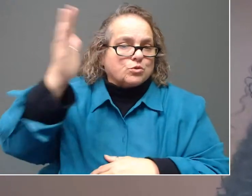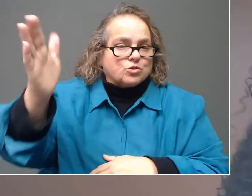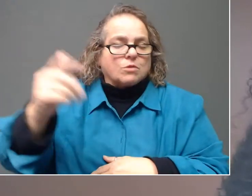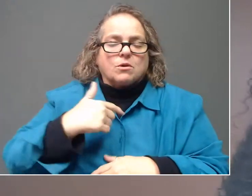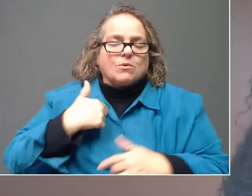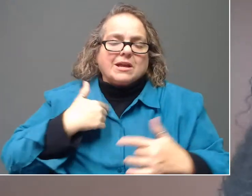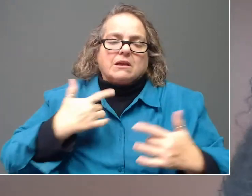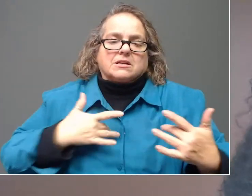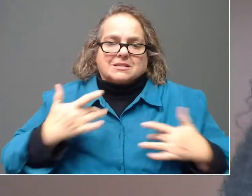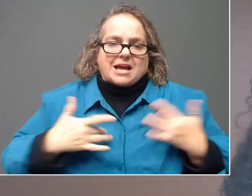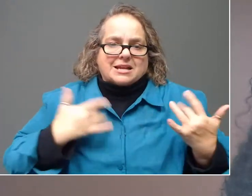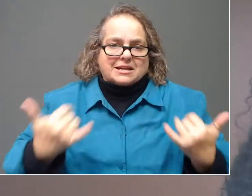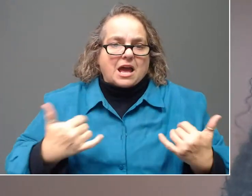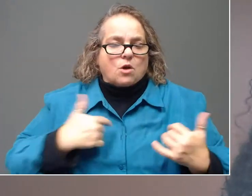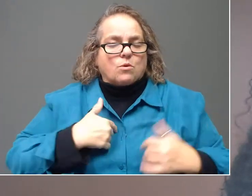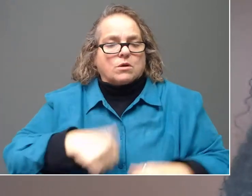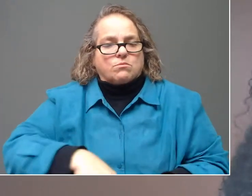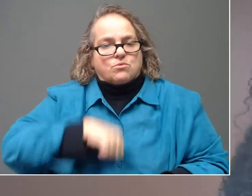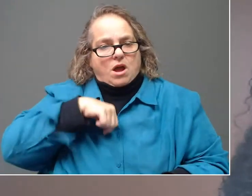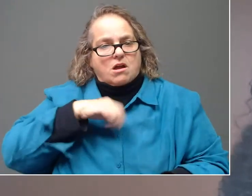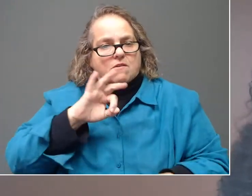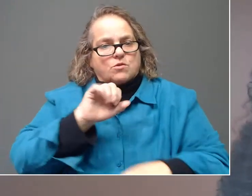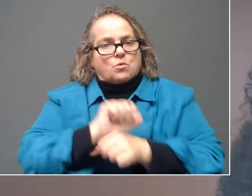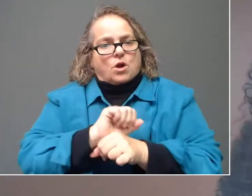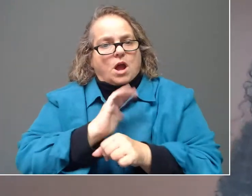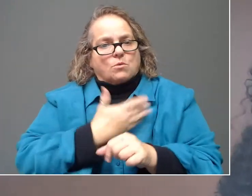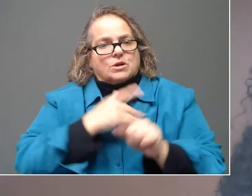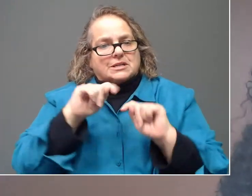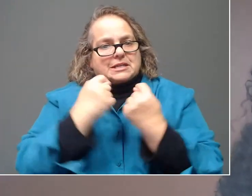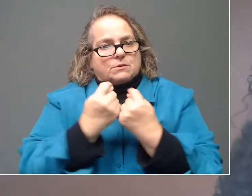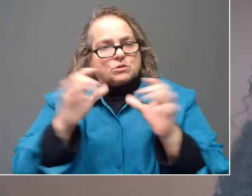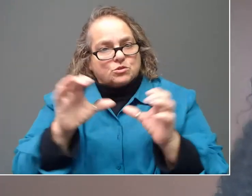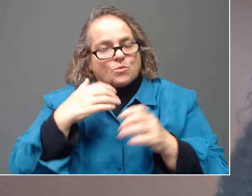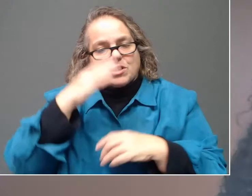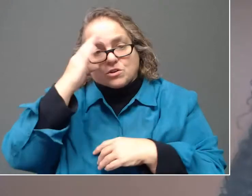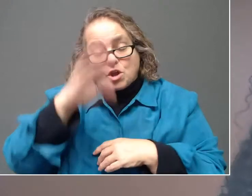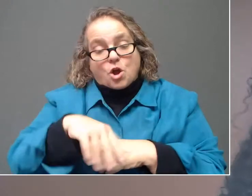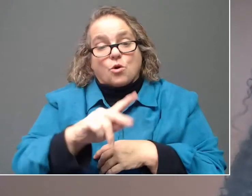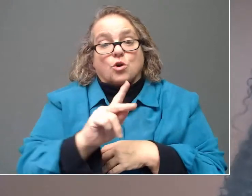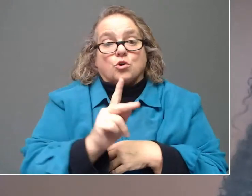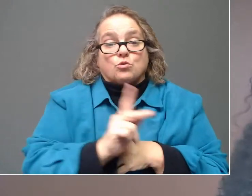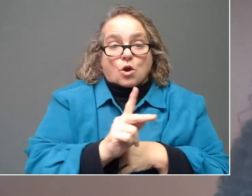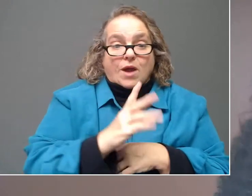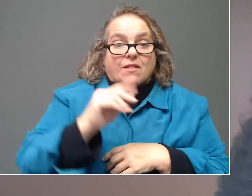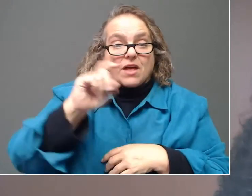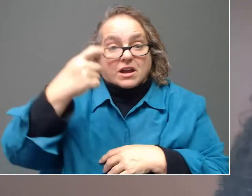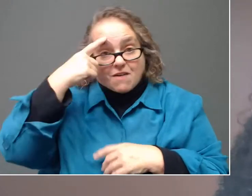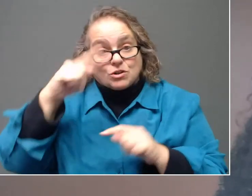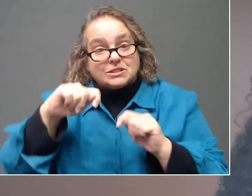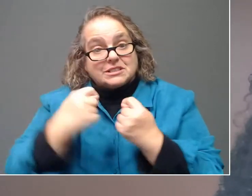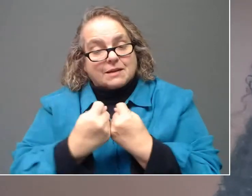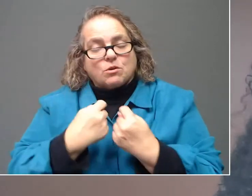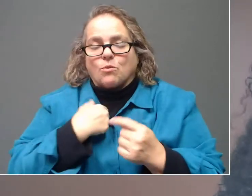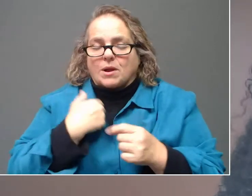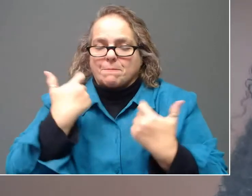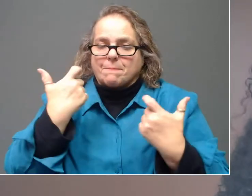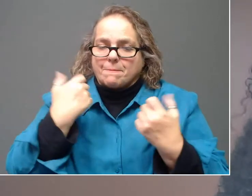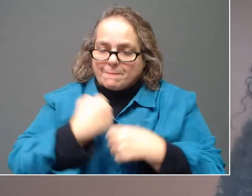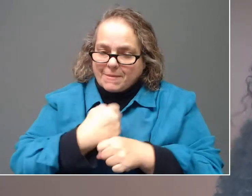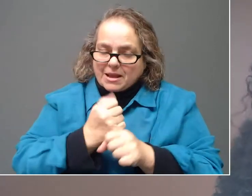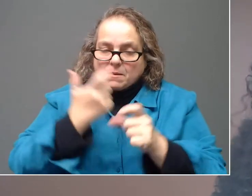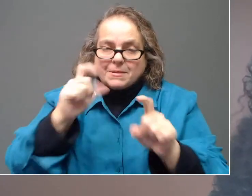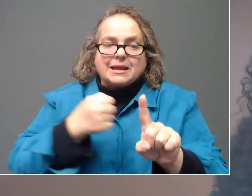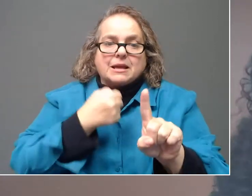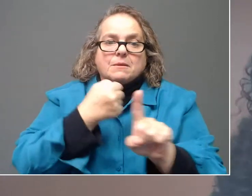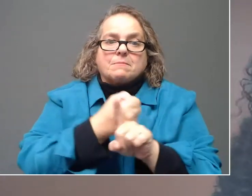of the work that our teams are doing. And we know Kroger and the governor's team, we truly make an impactful team in this fight against COVID, and just excited